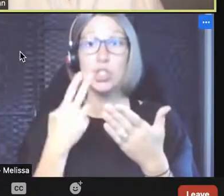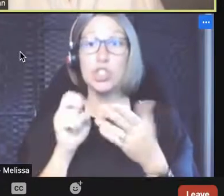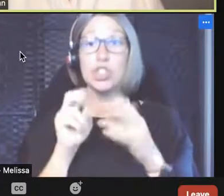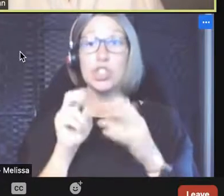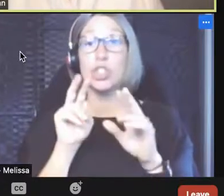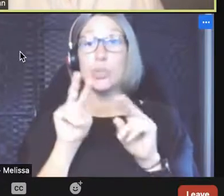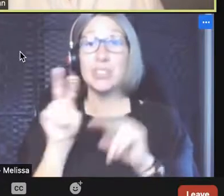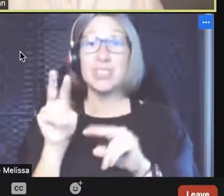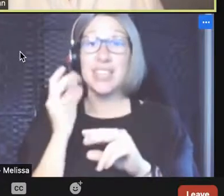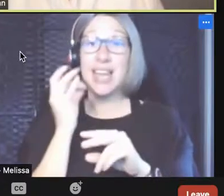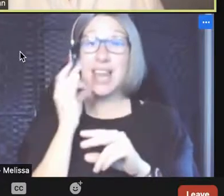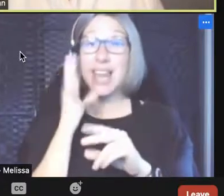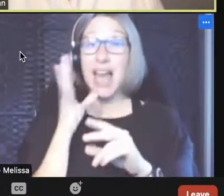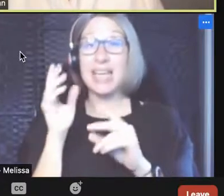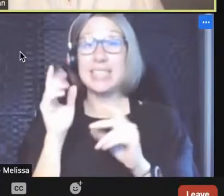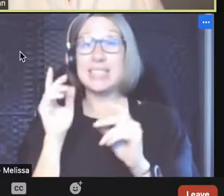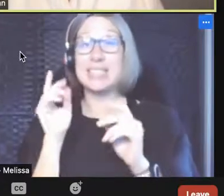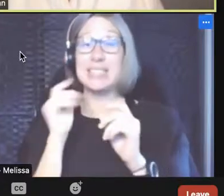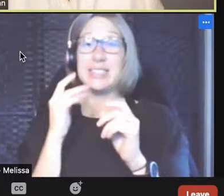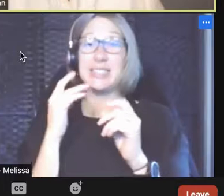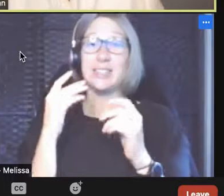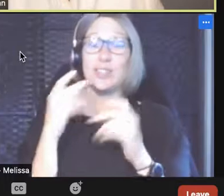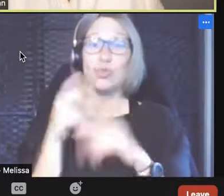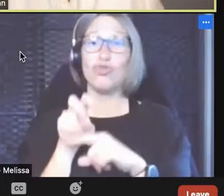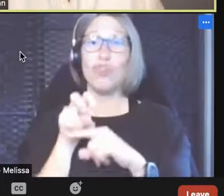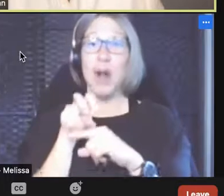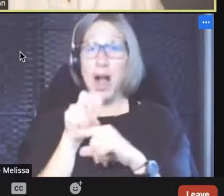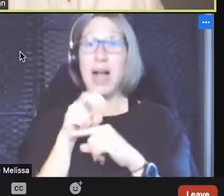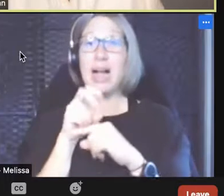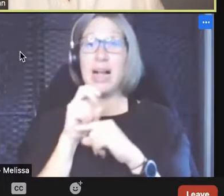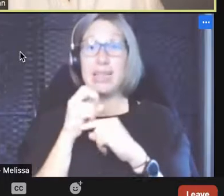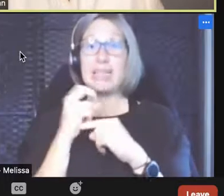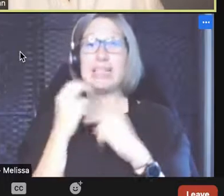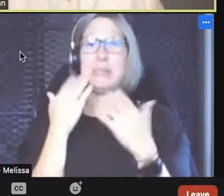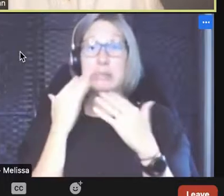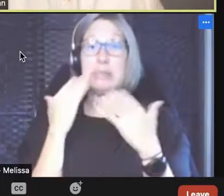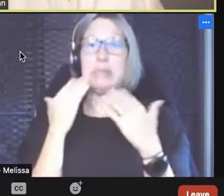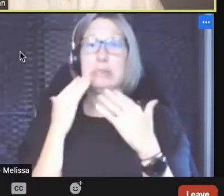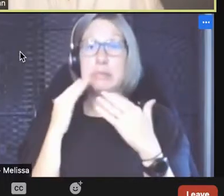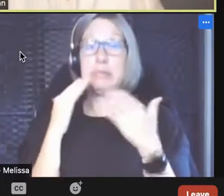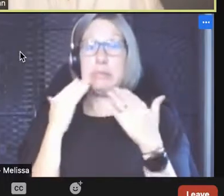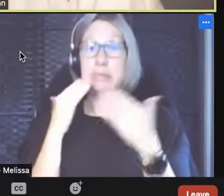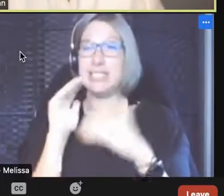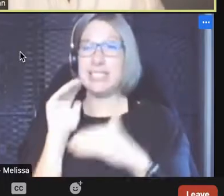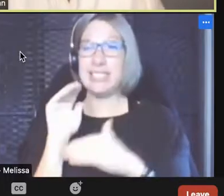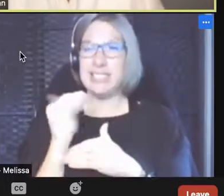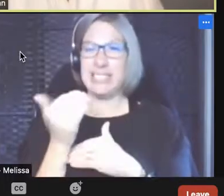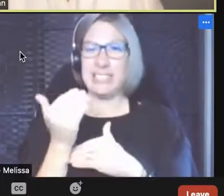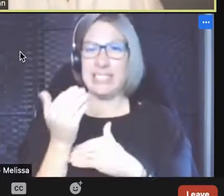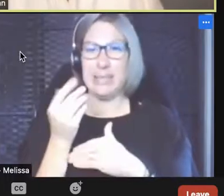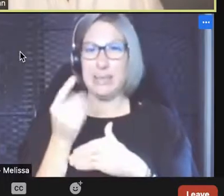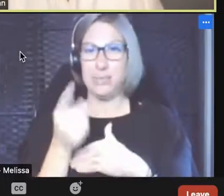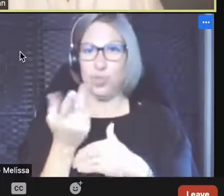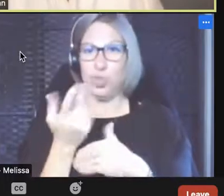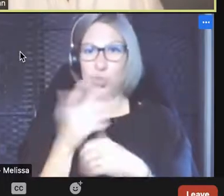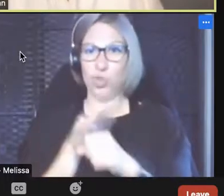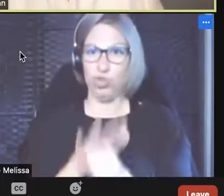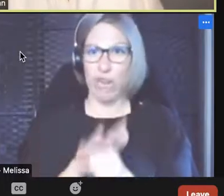wincing, rocking, and making vocalizations throughout the lesson that seemed to indicate dysregulation and